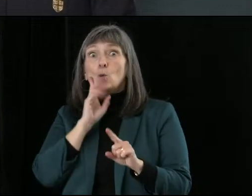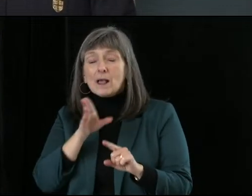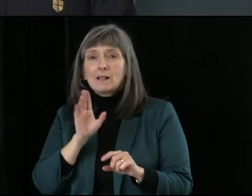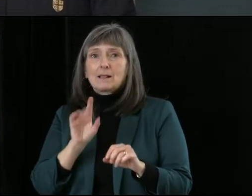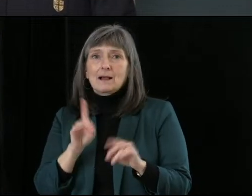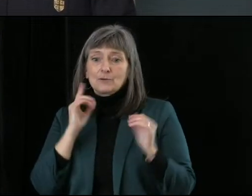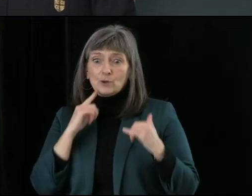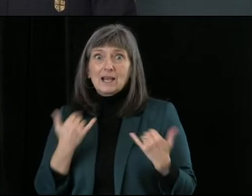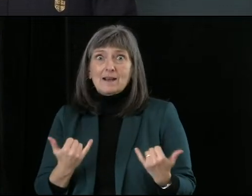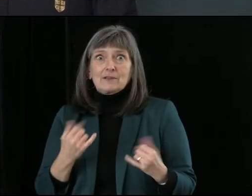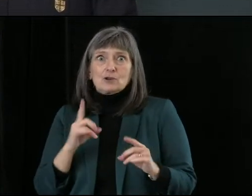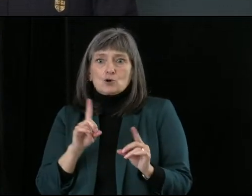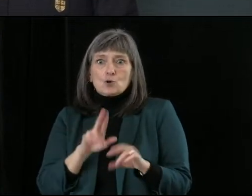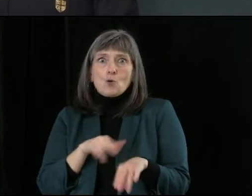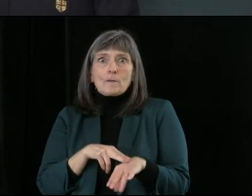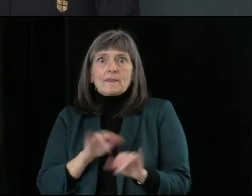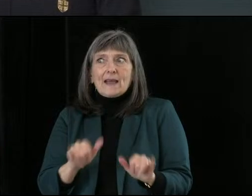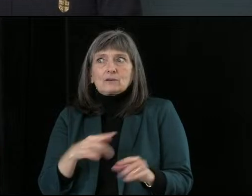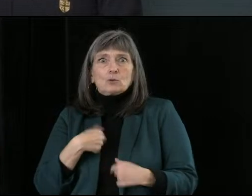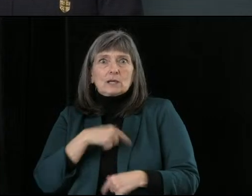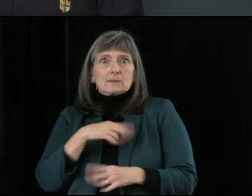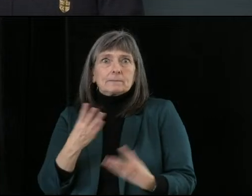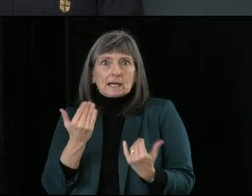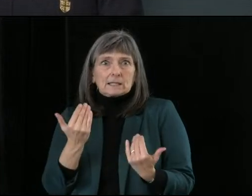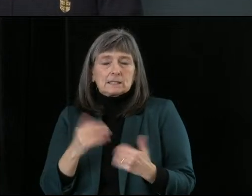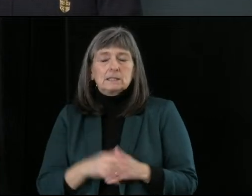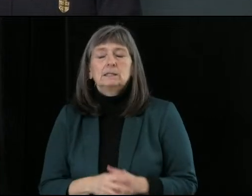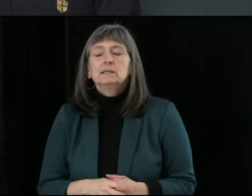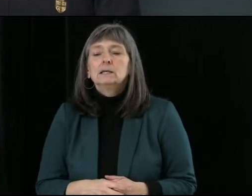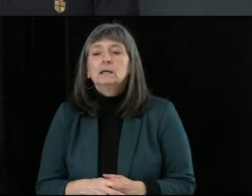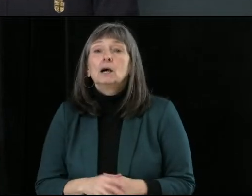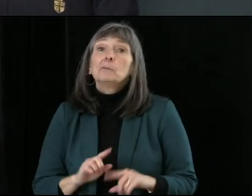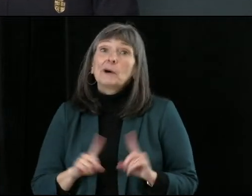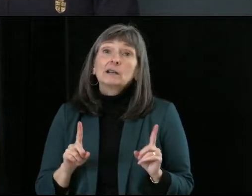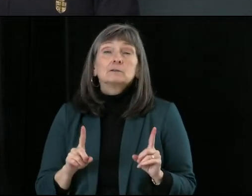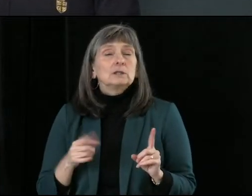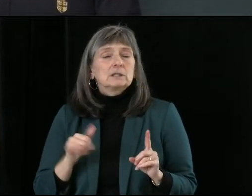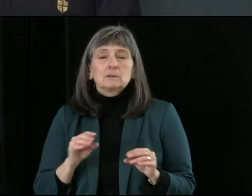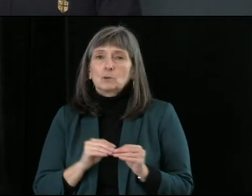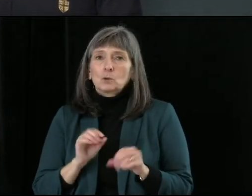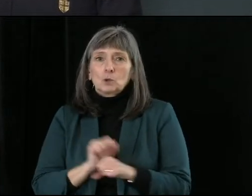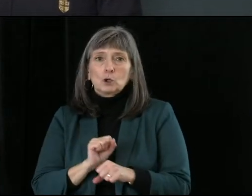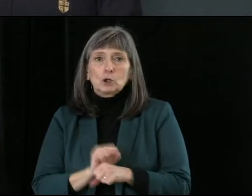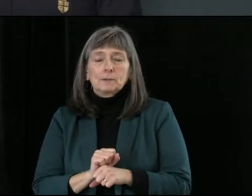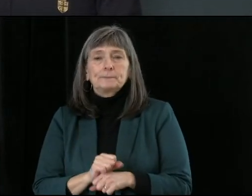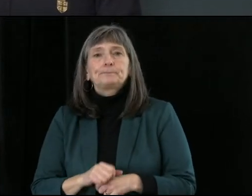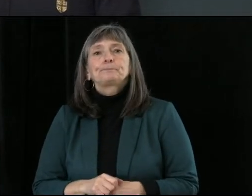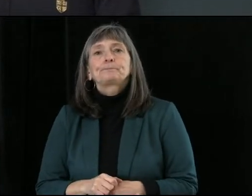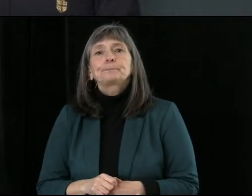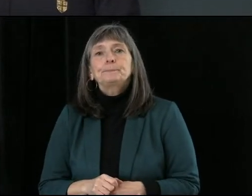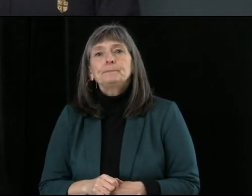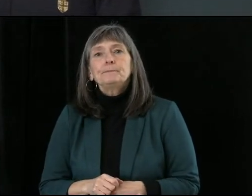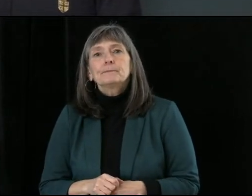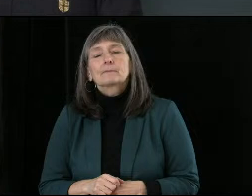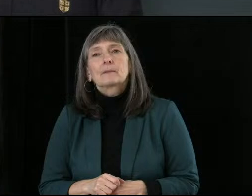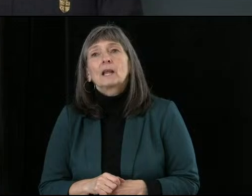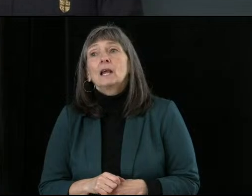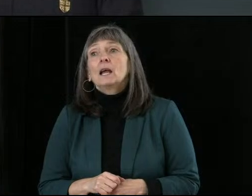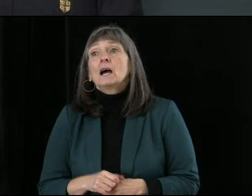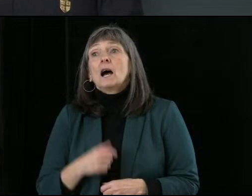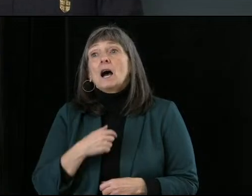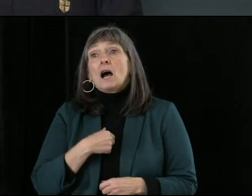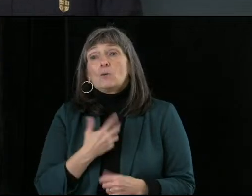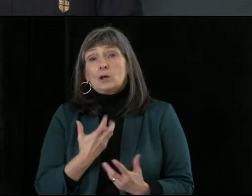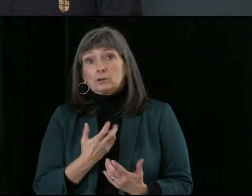norm. But there is much more work to do. I'd like to close by speaking directly to those who are